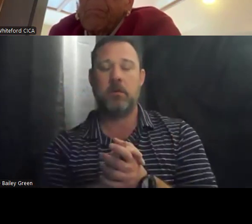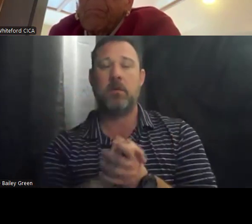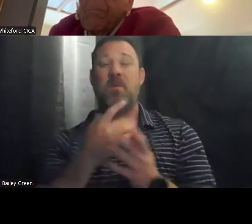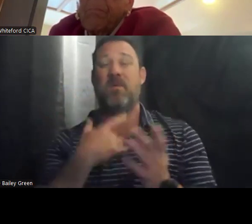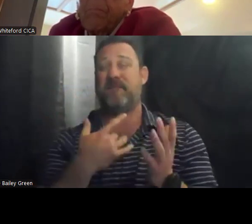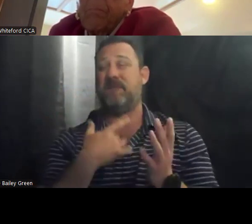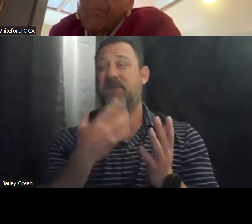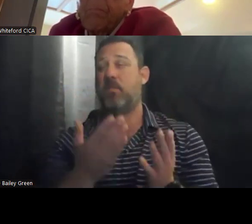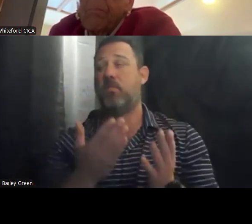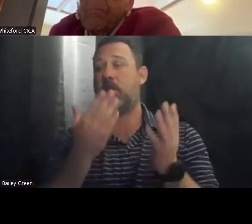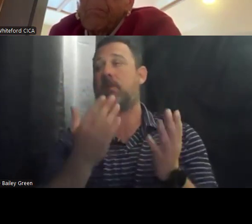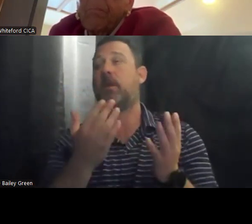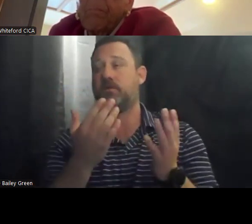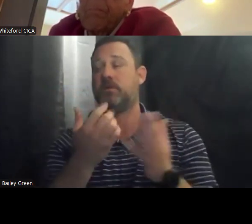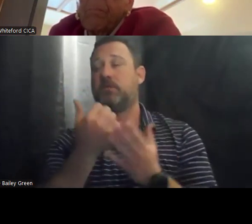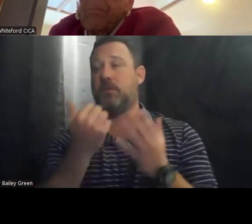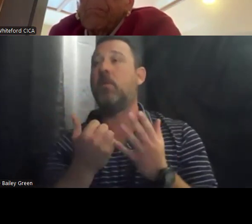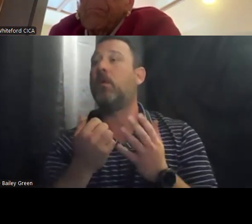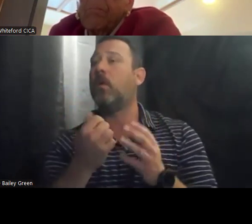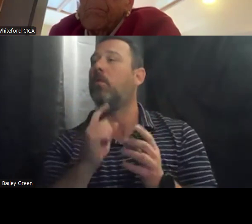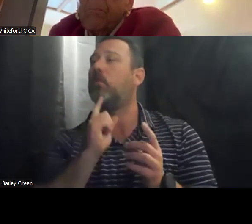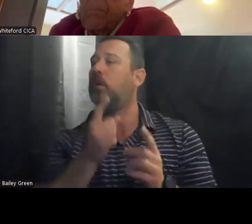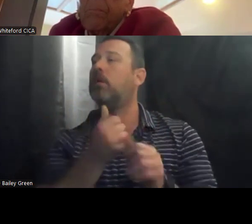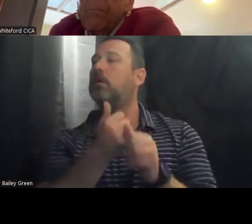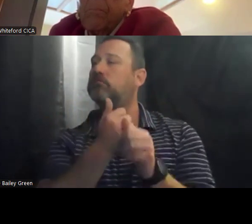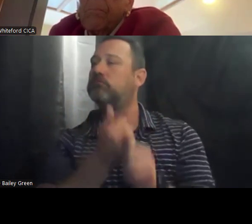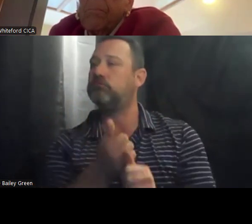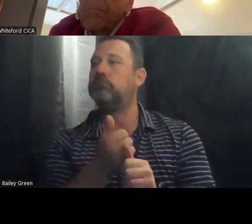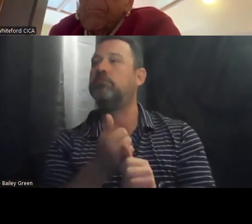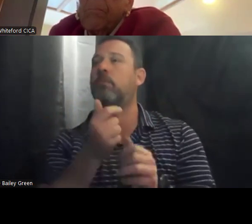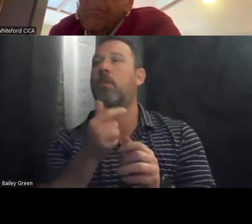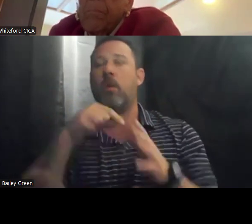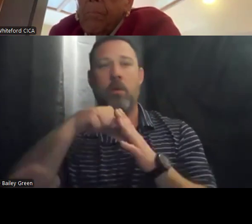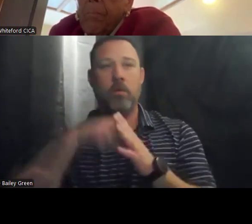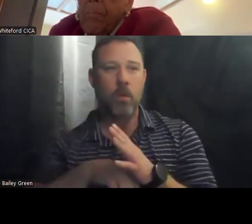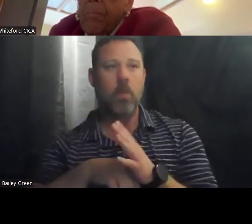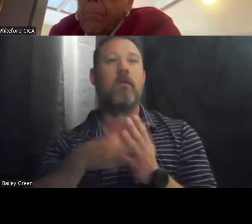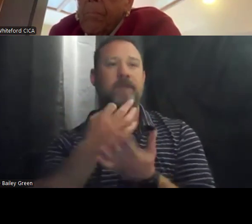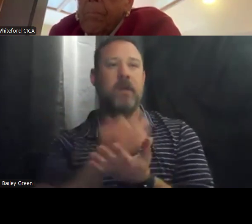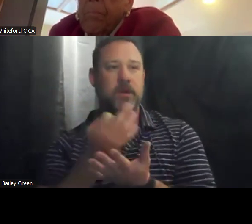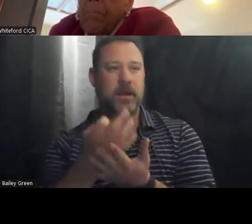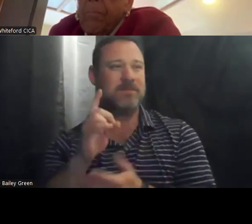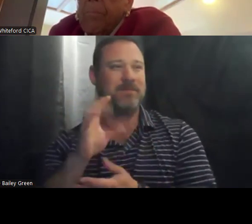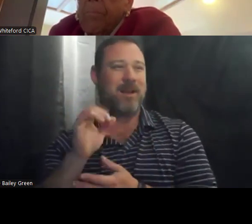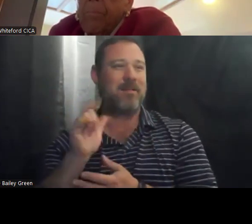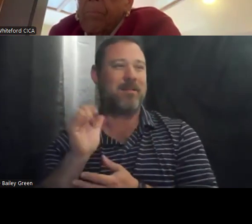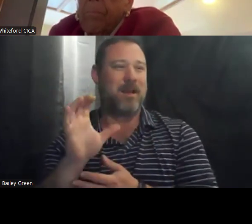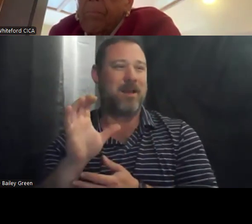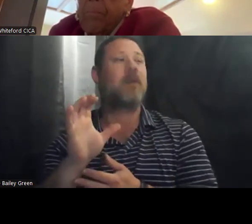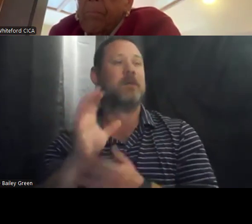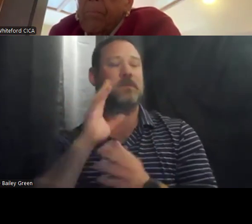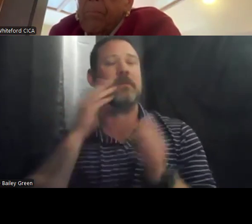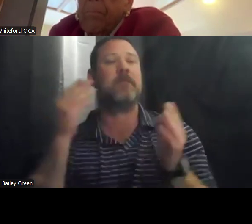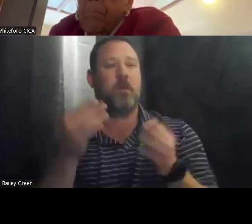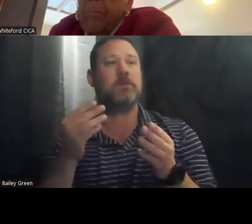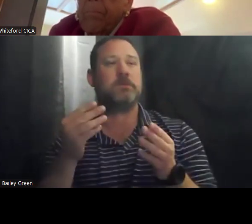recommendations that the HCBS subcommittee has made really go towards the core foundation of what DACLAC is focused